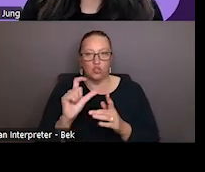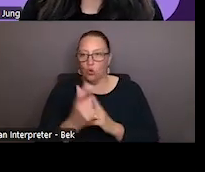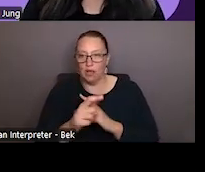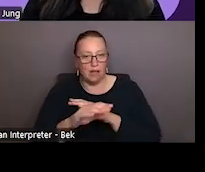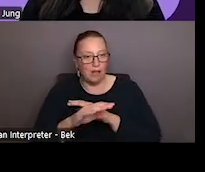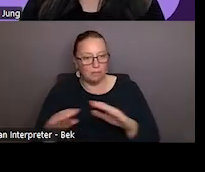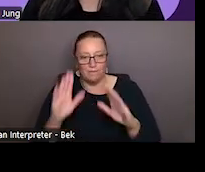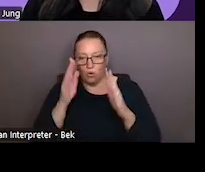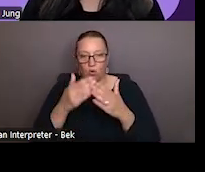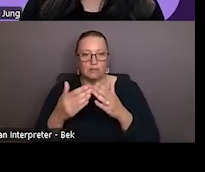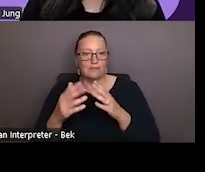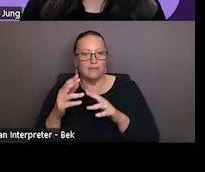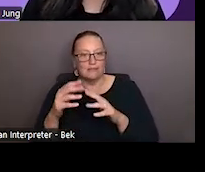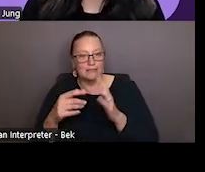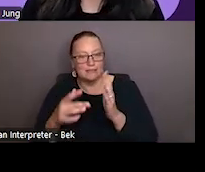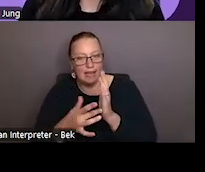science.